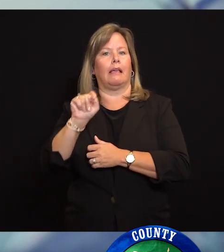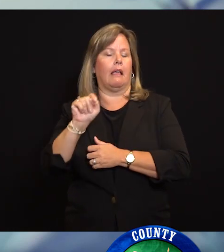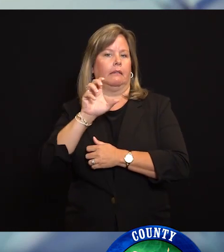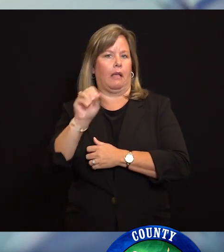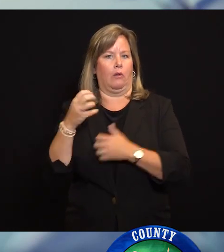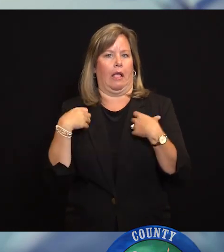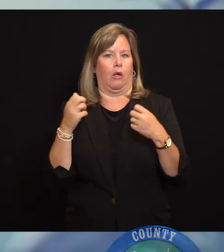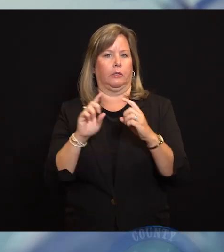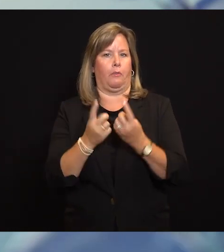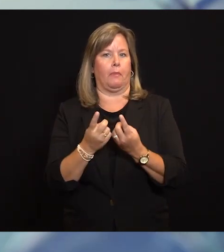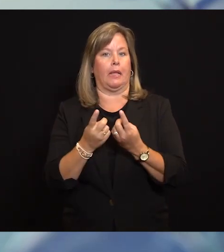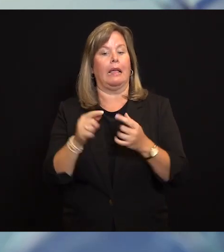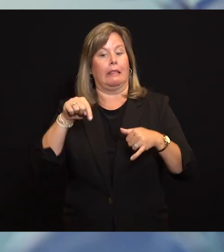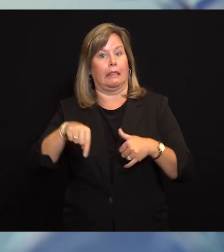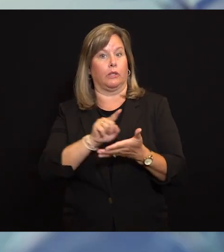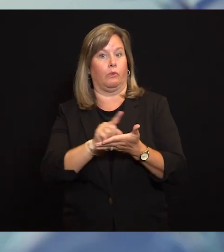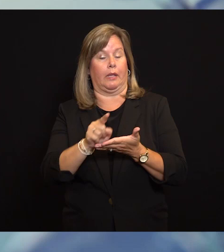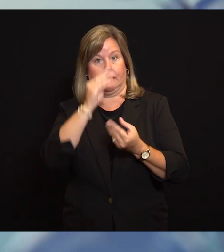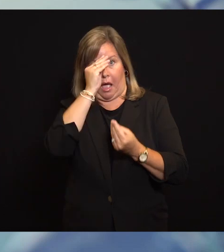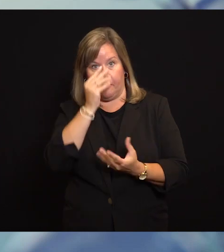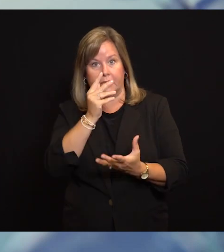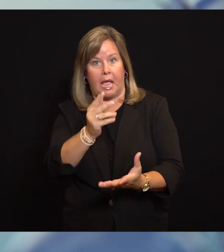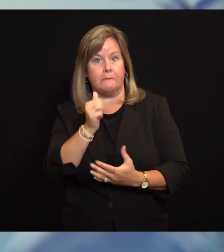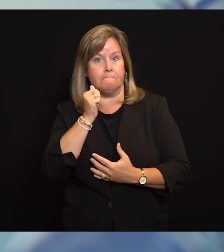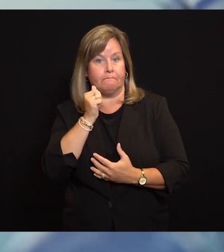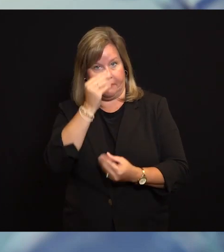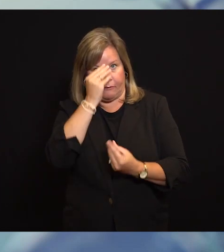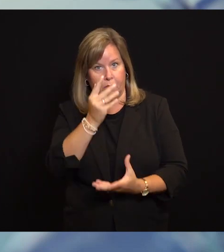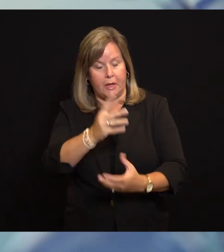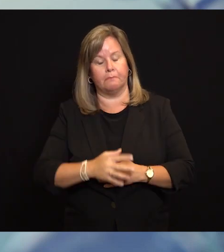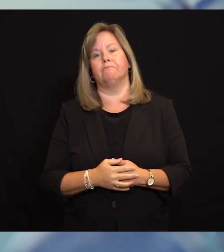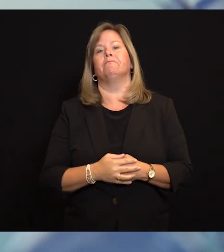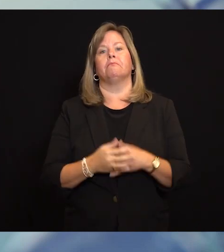update. Here in Kent County, we're currently reporting